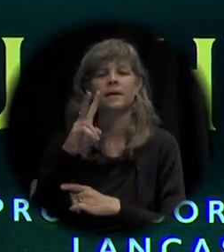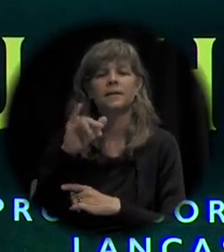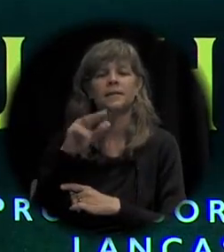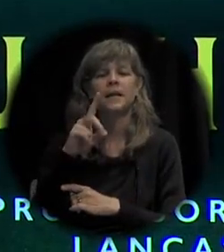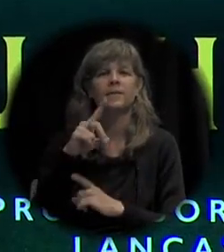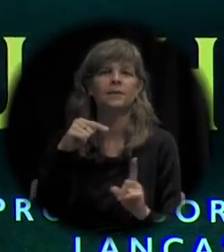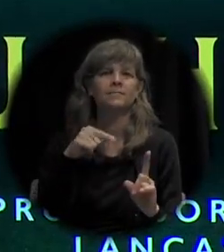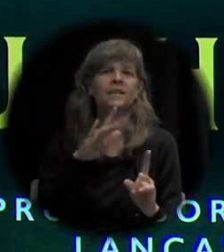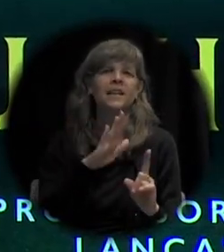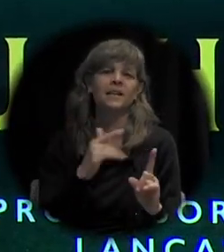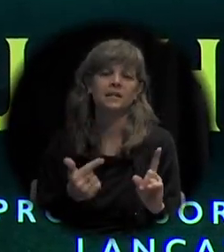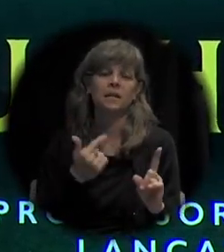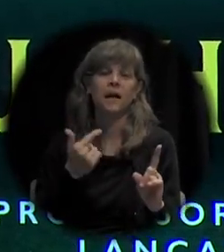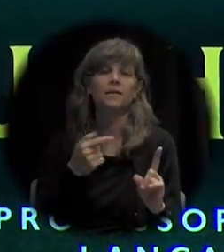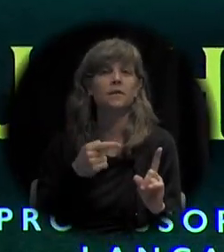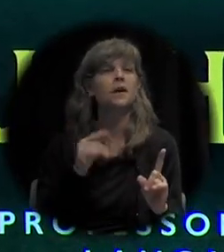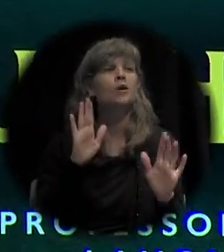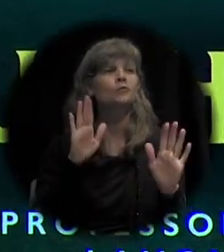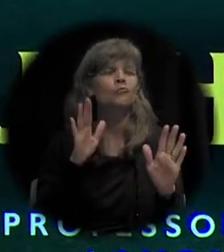Great stories,